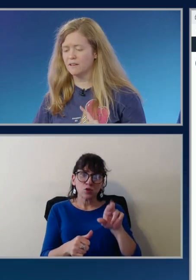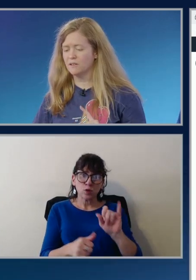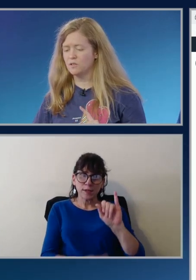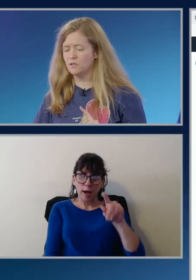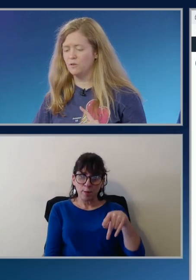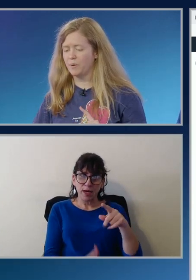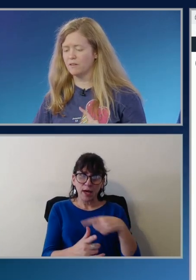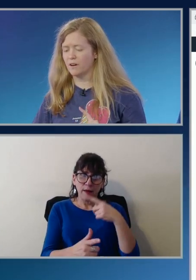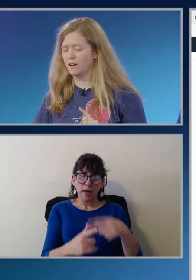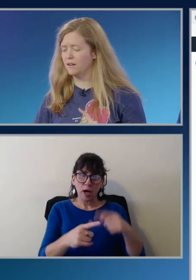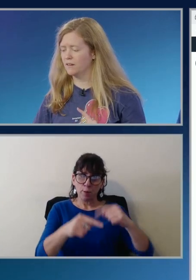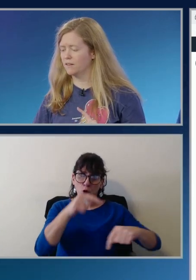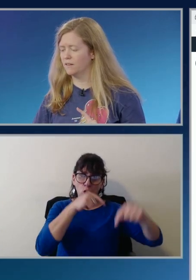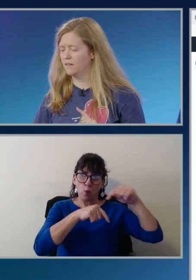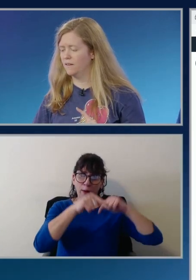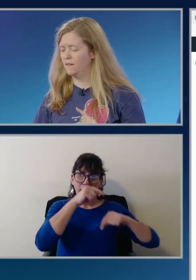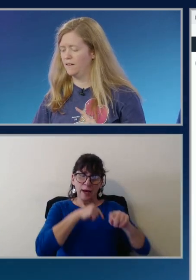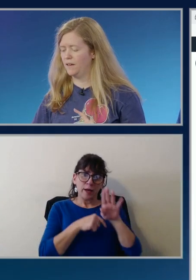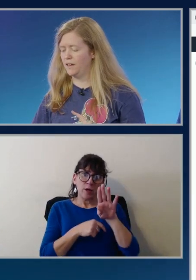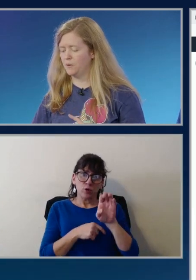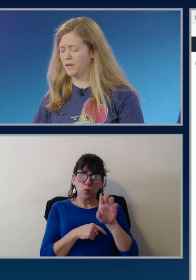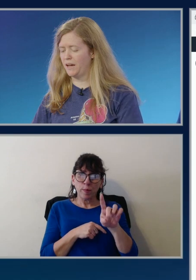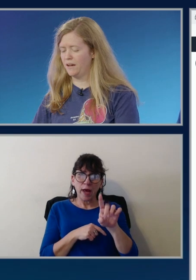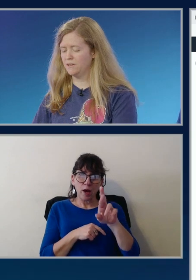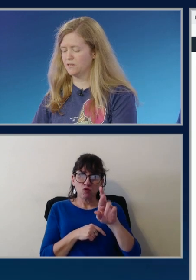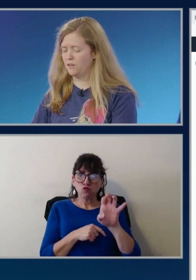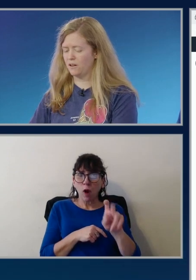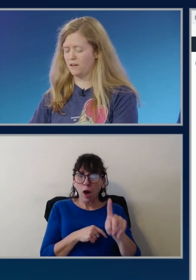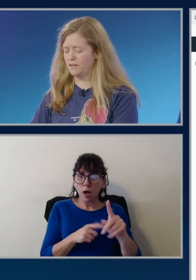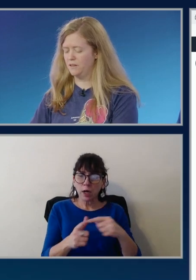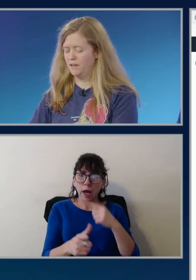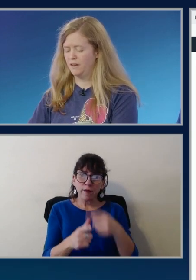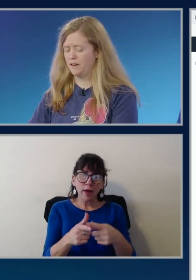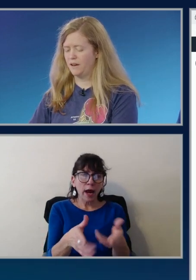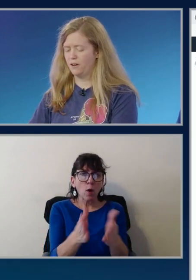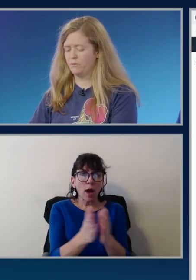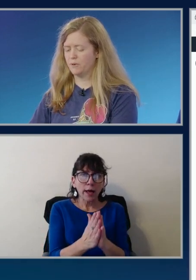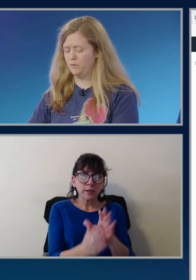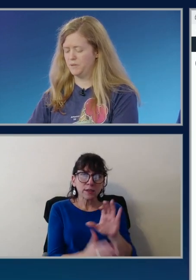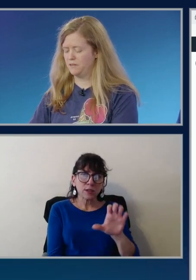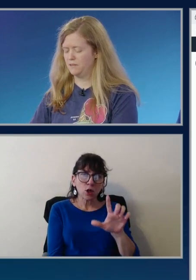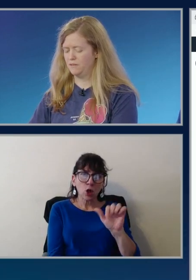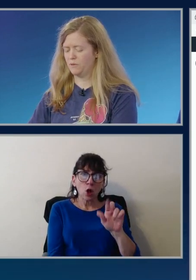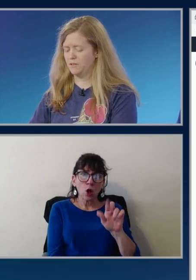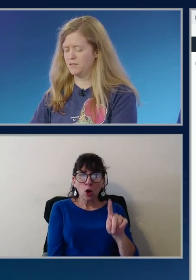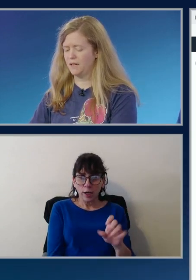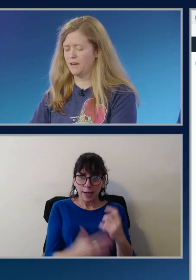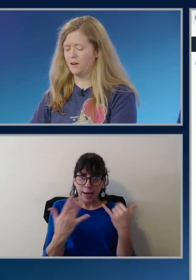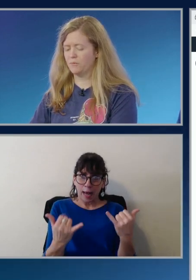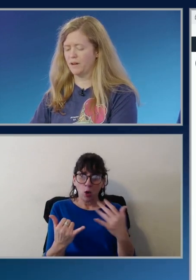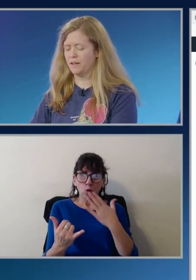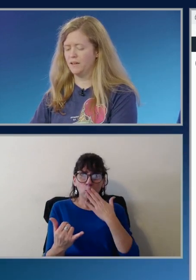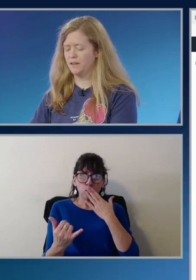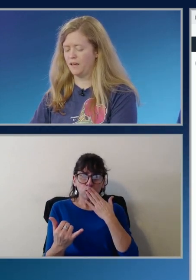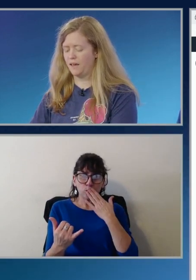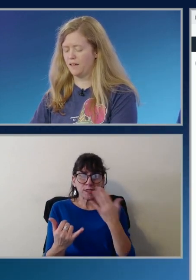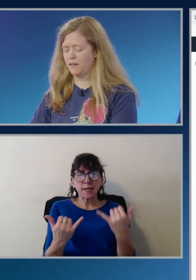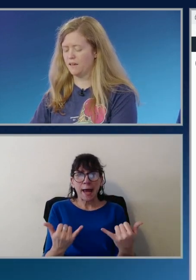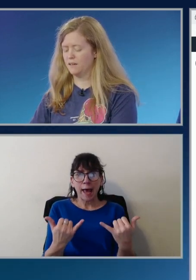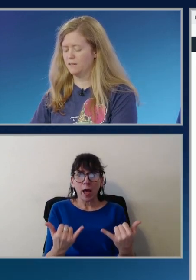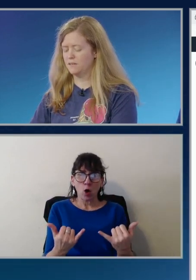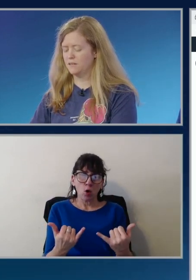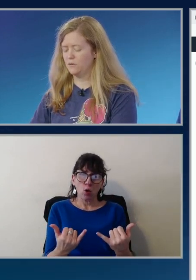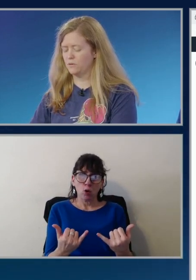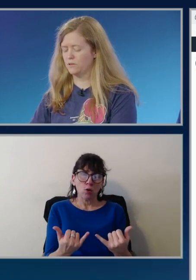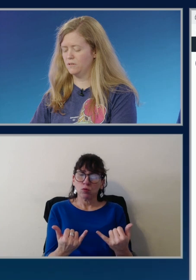back to Bedrock, and I'm going to ask Claude, we're going to say now write